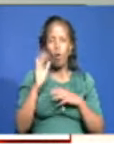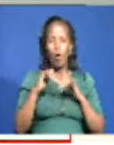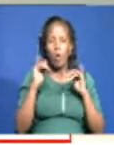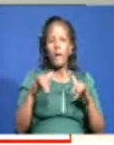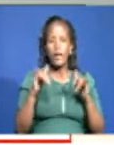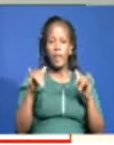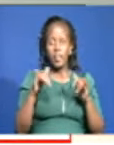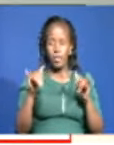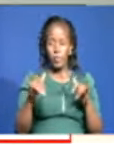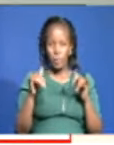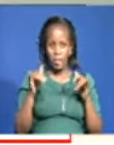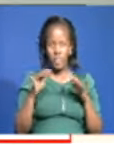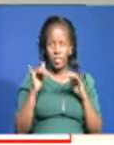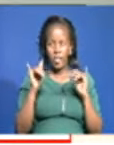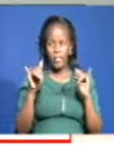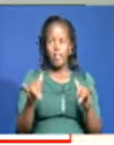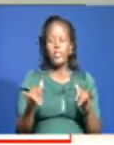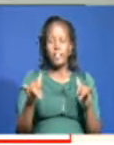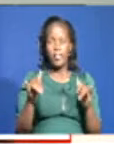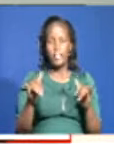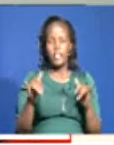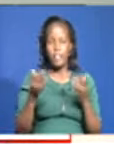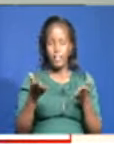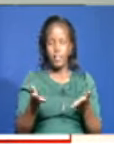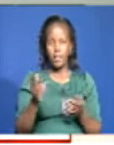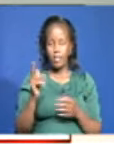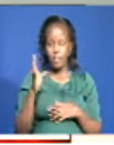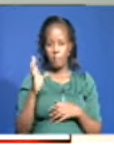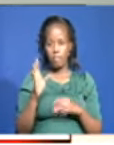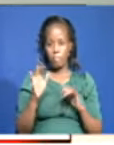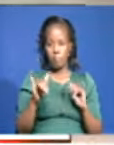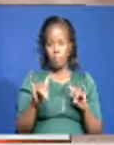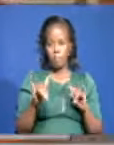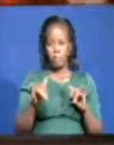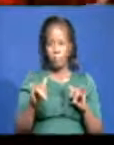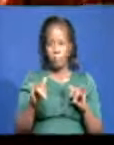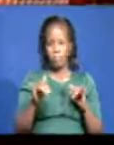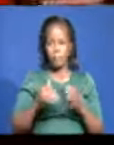This is Easy Friday, only on KBC Channel 1. We'll be back shortly.